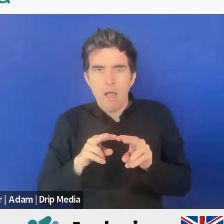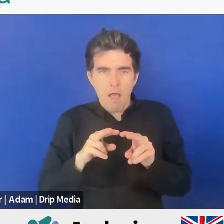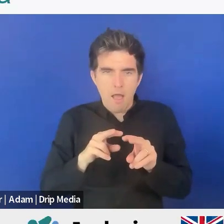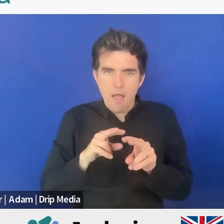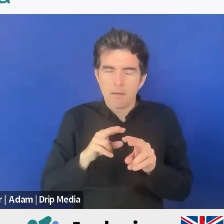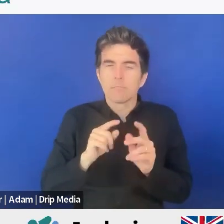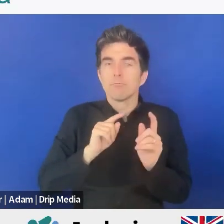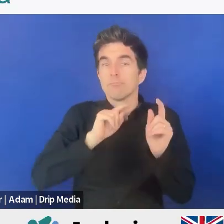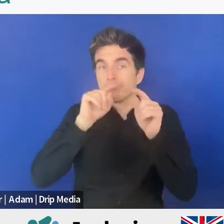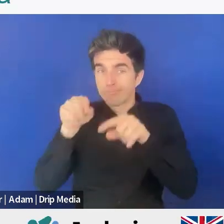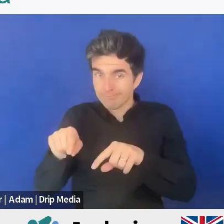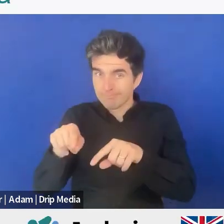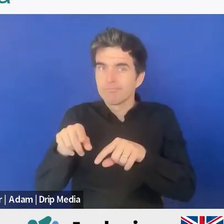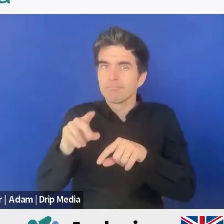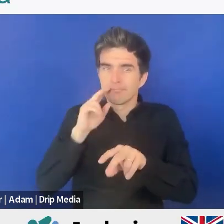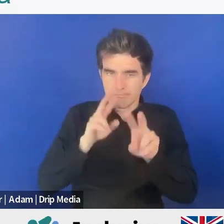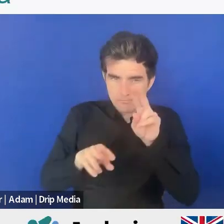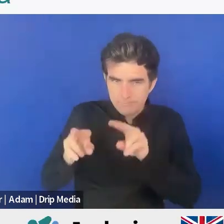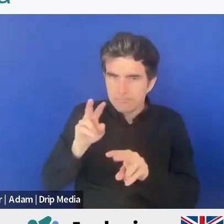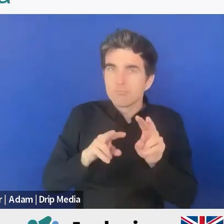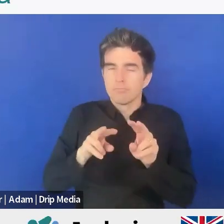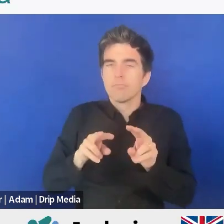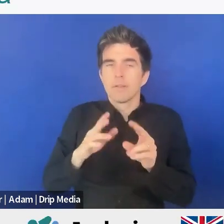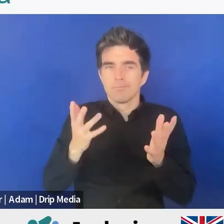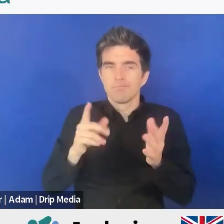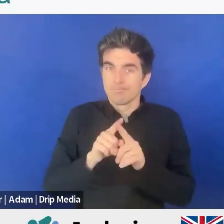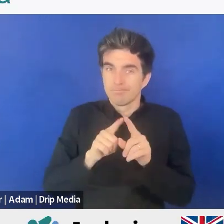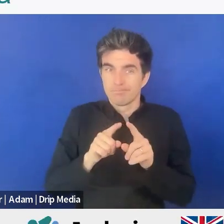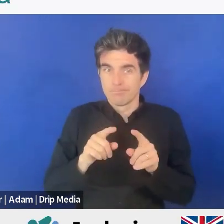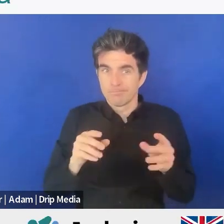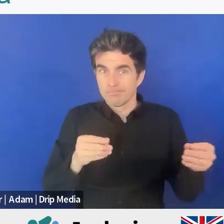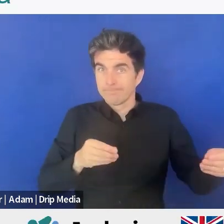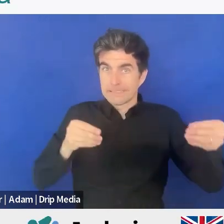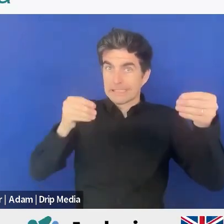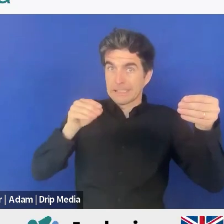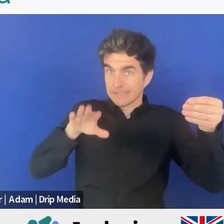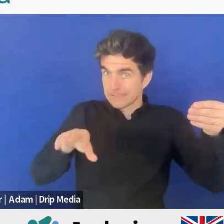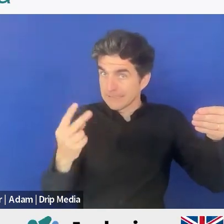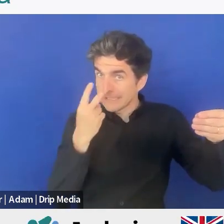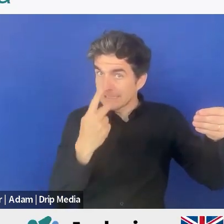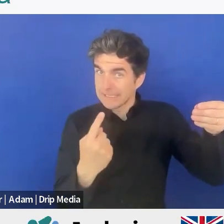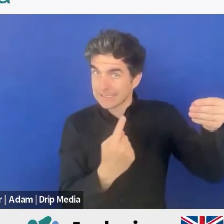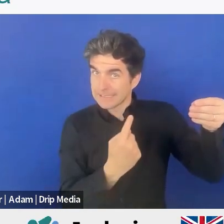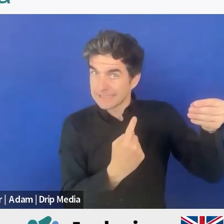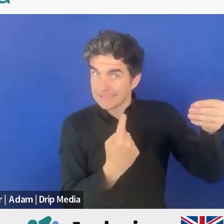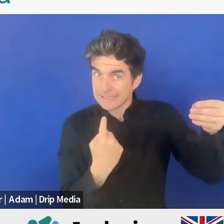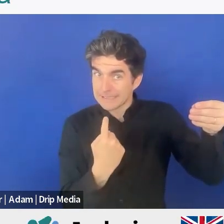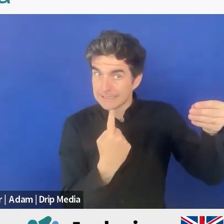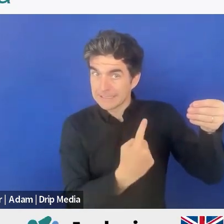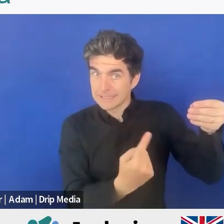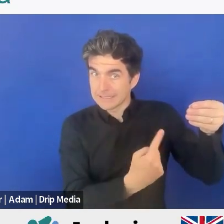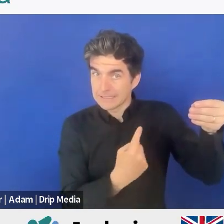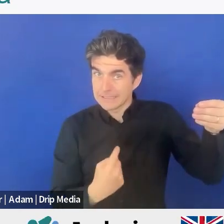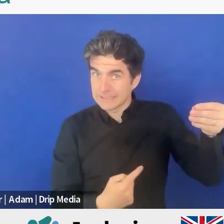the eye checkup, that's reports. And on the same day, the father visited the hospital, took her to